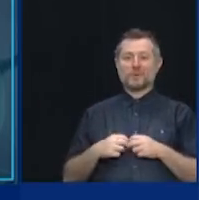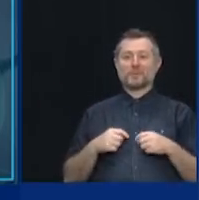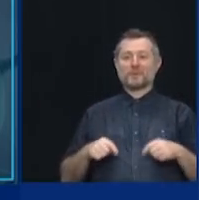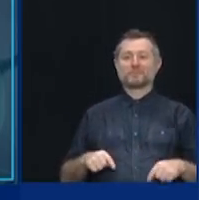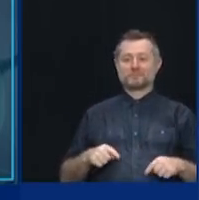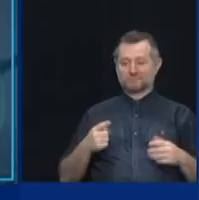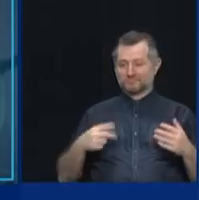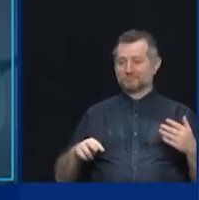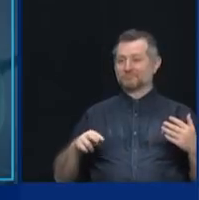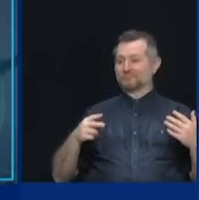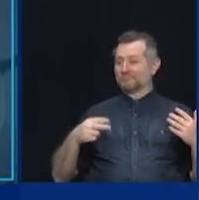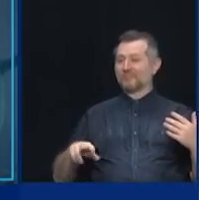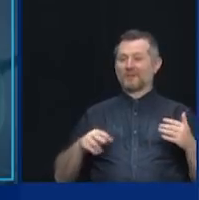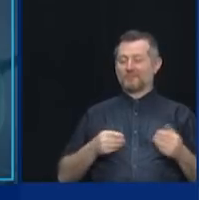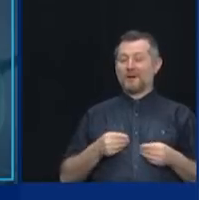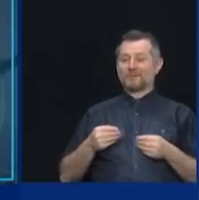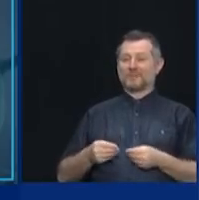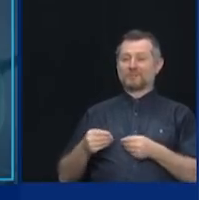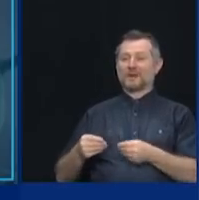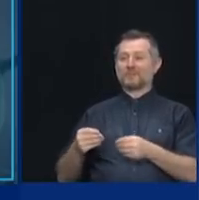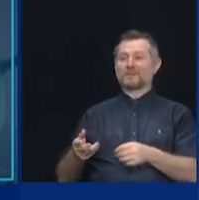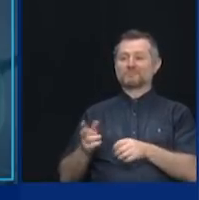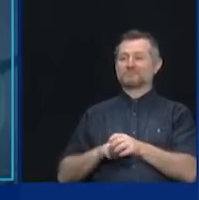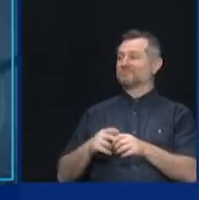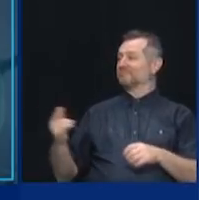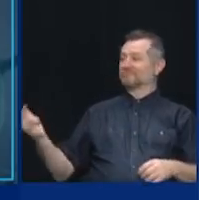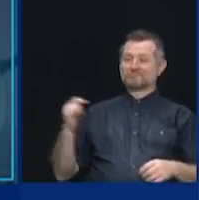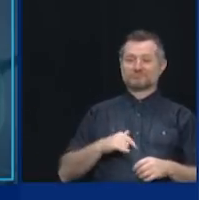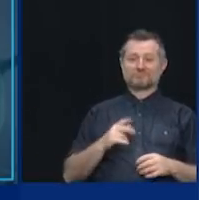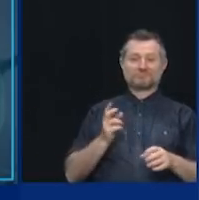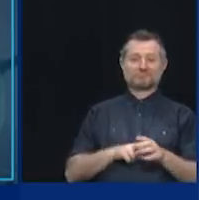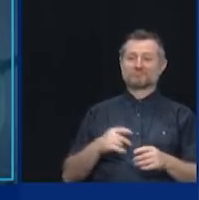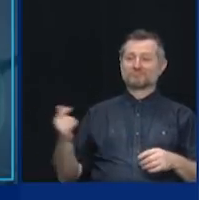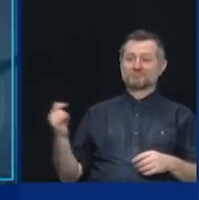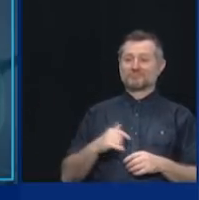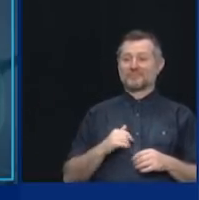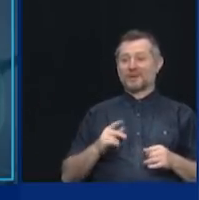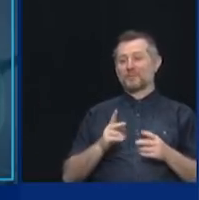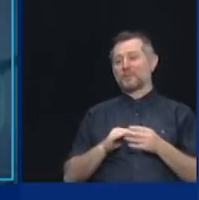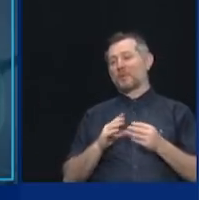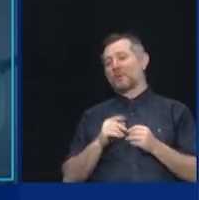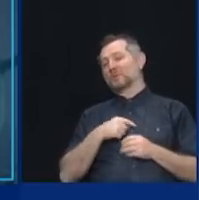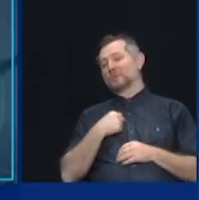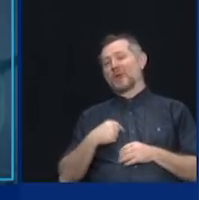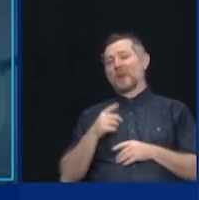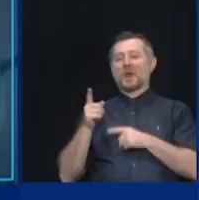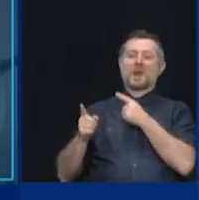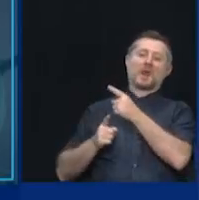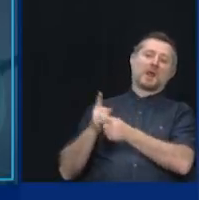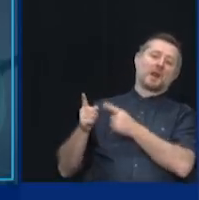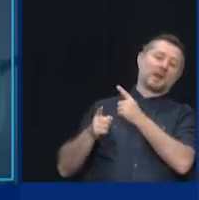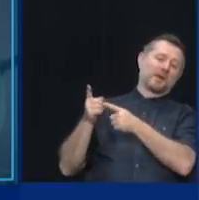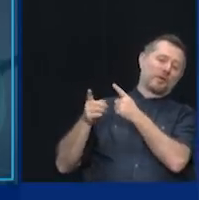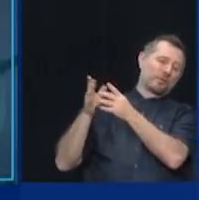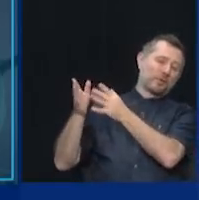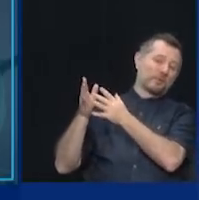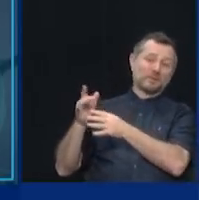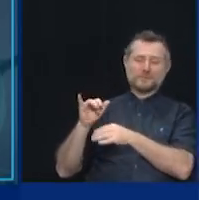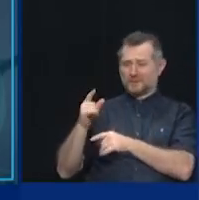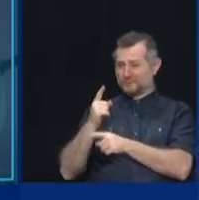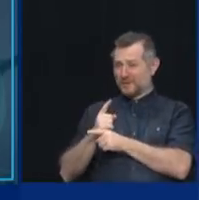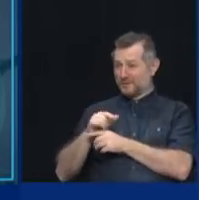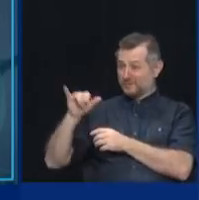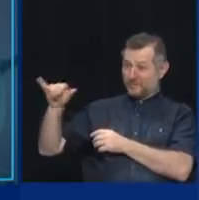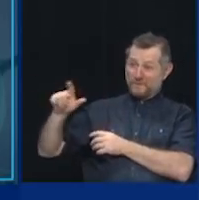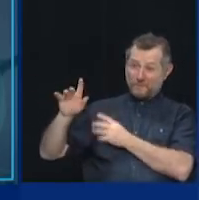get on a plane. It's here. Well, COVID was in China. Yeah, COVID was in China for 24 hours. And